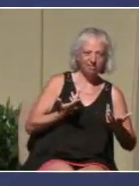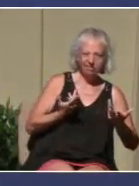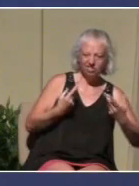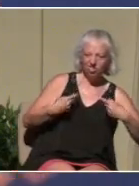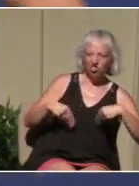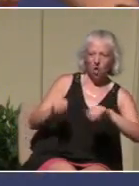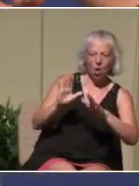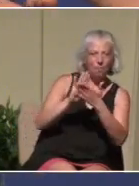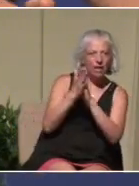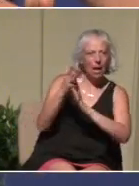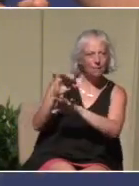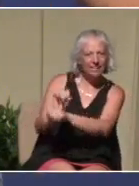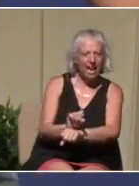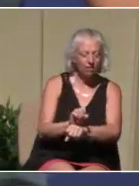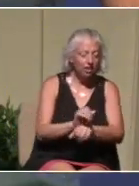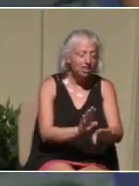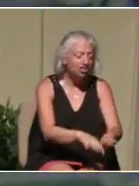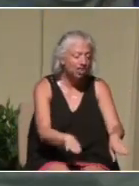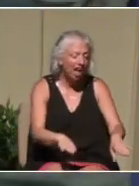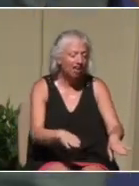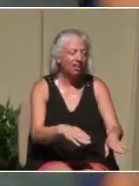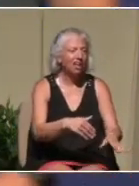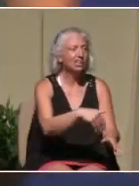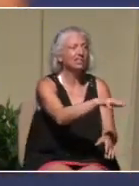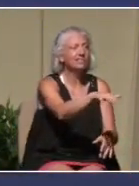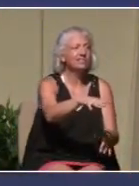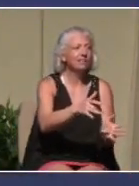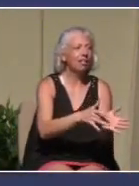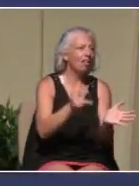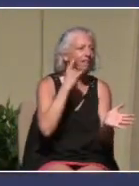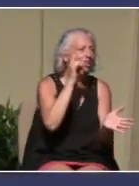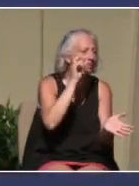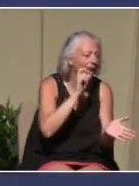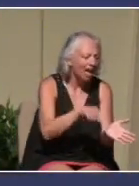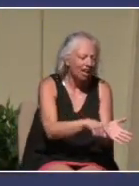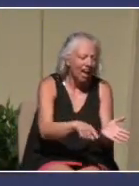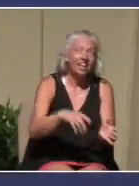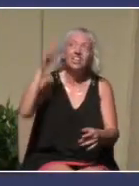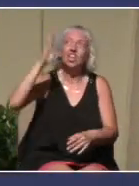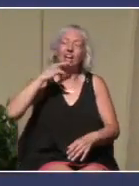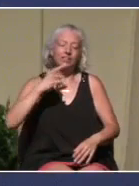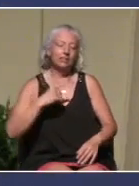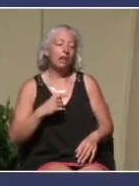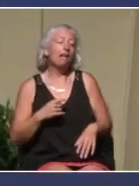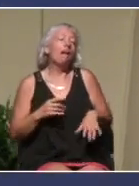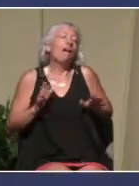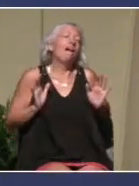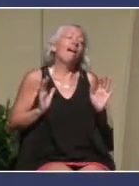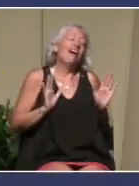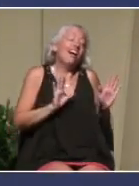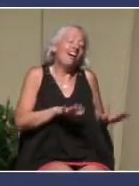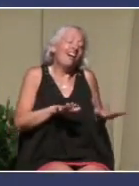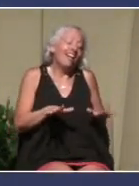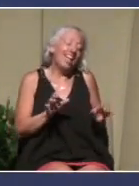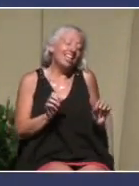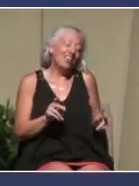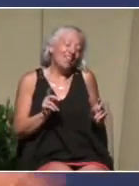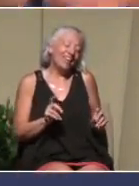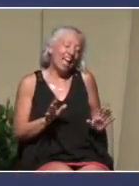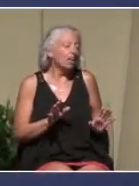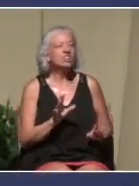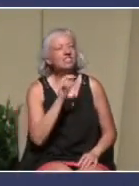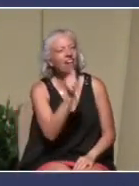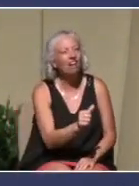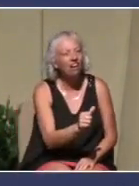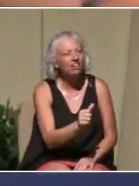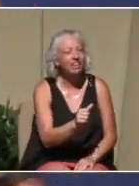slavery and here are these little children being pimped out and God said, okay, that's okay. If he